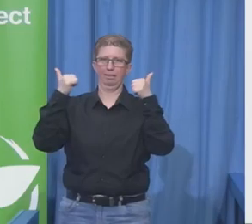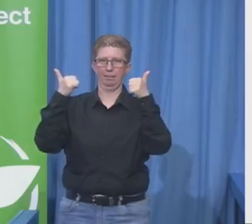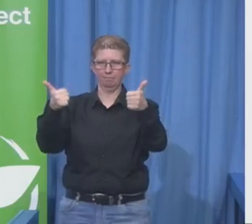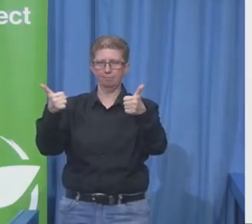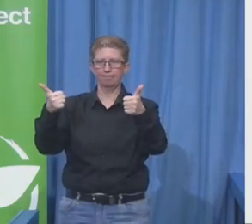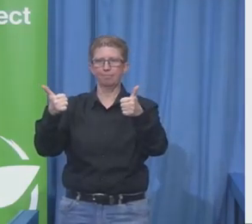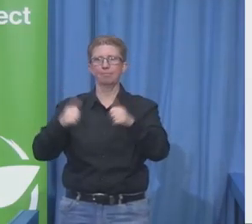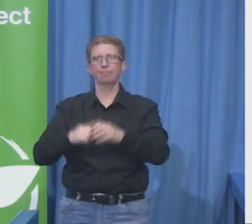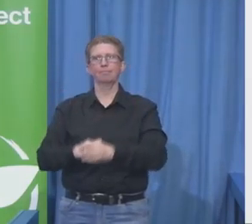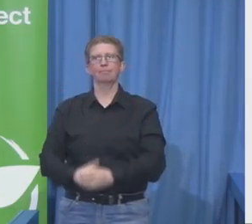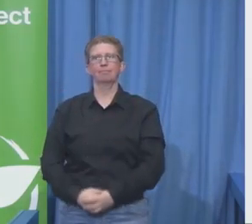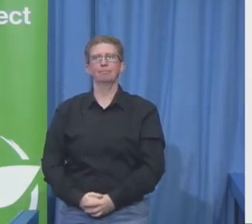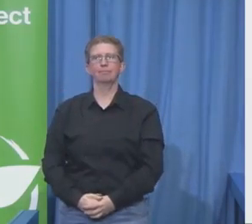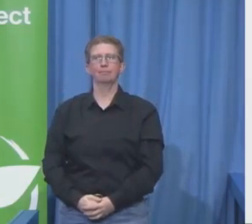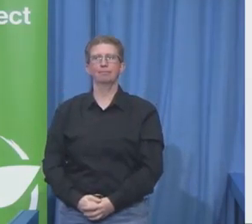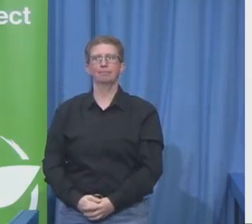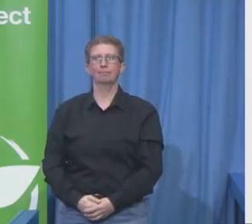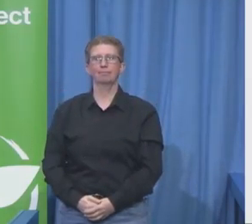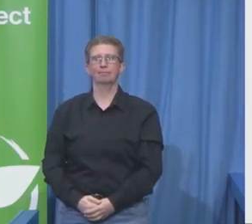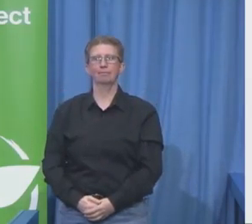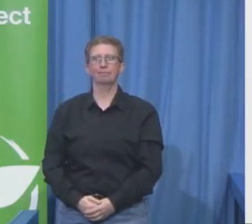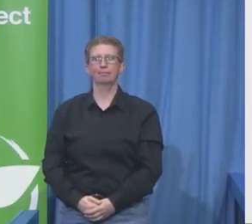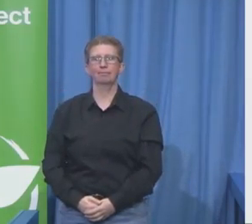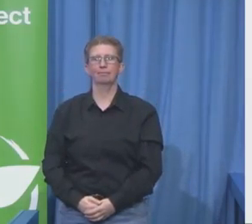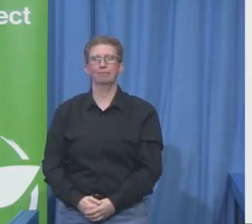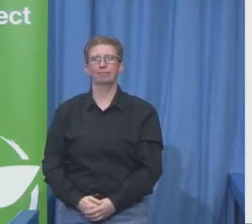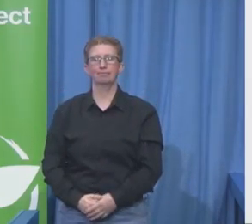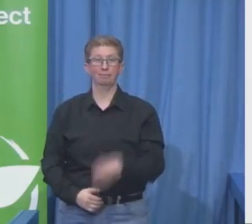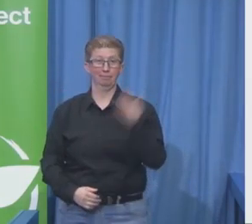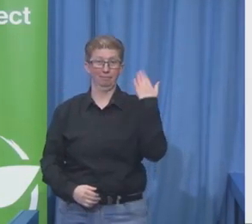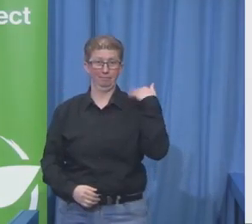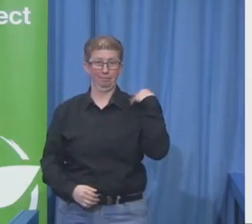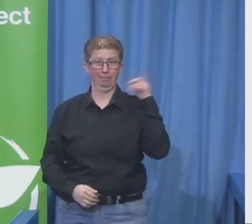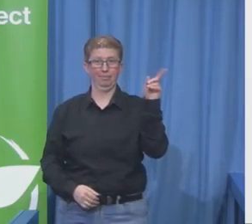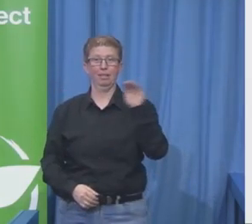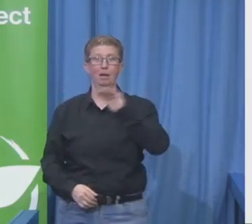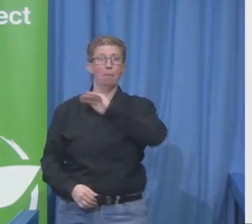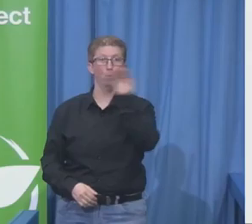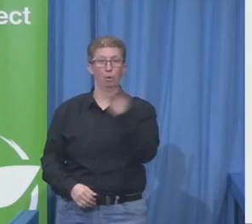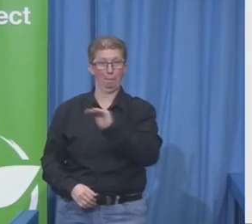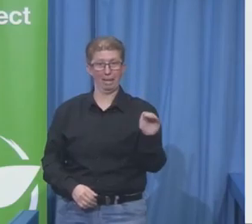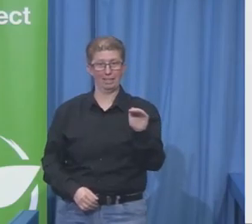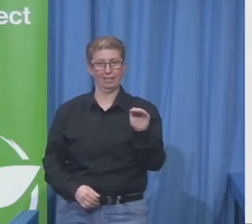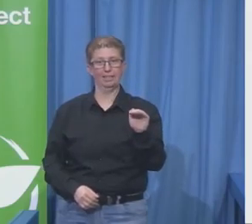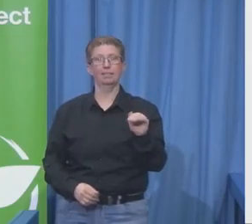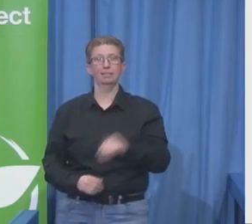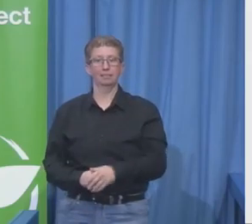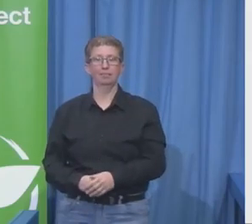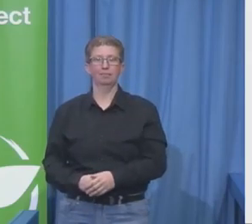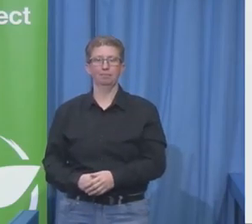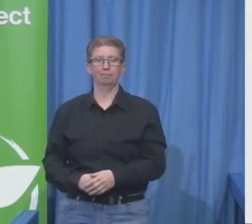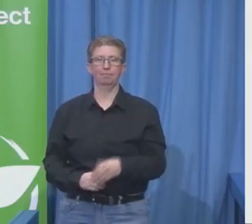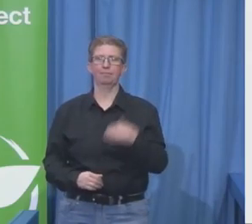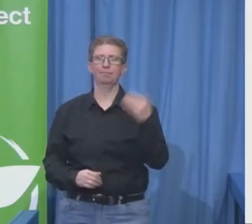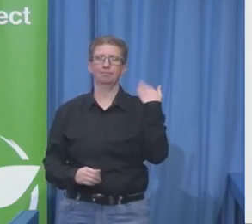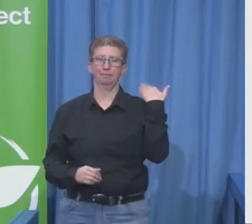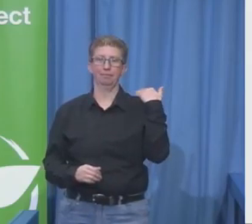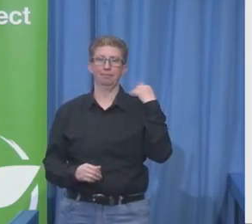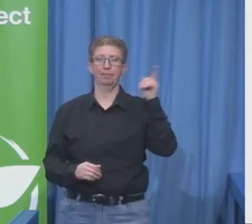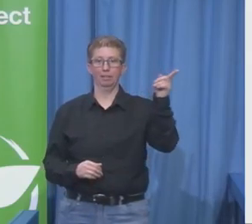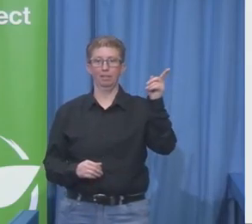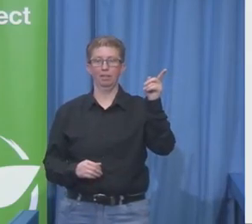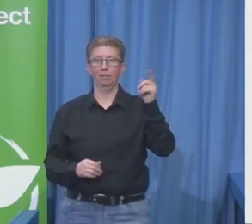project team was funded in Budapest in our shared service center with HR sponsorship in order to enhance